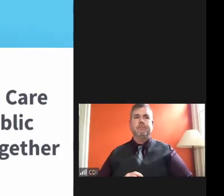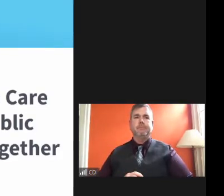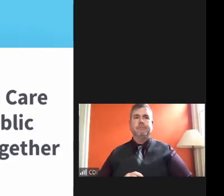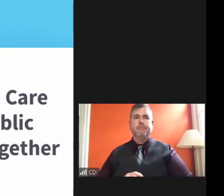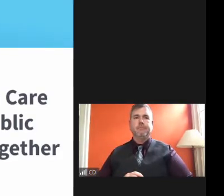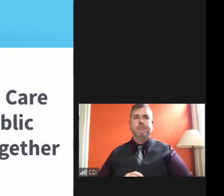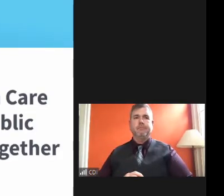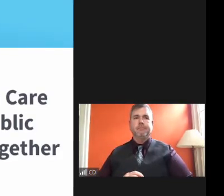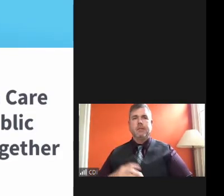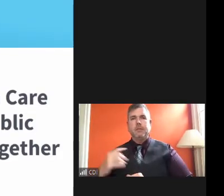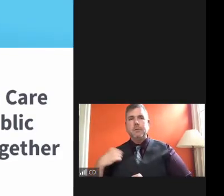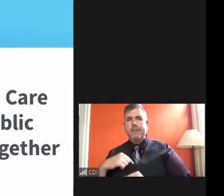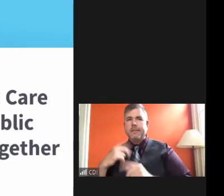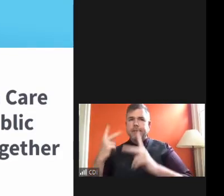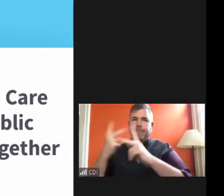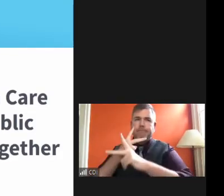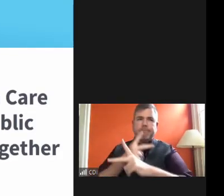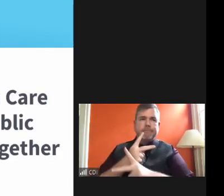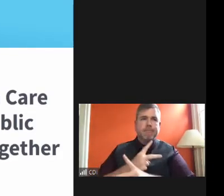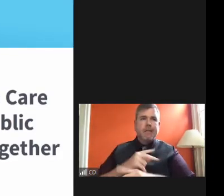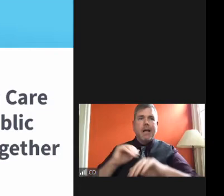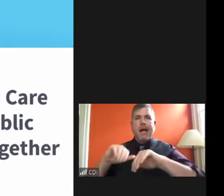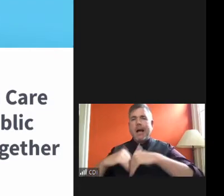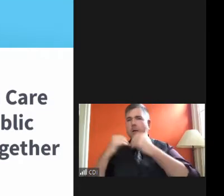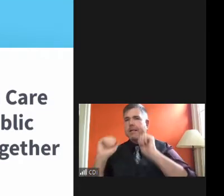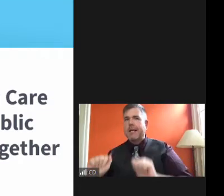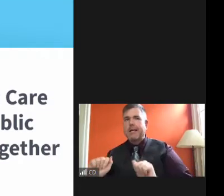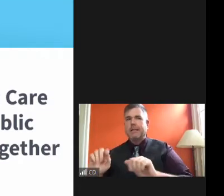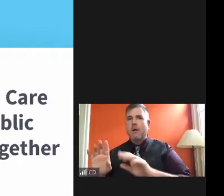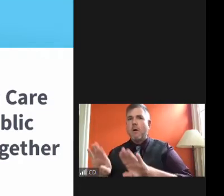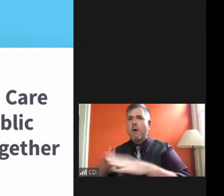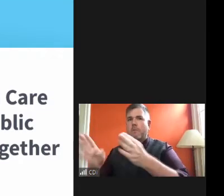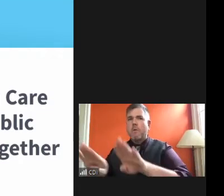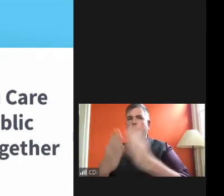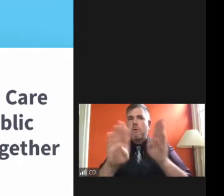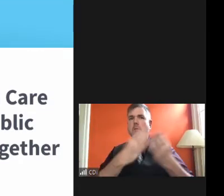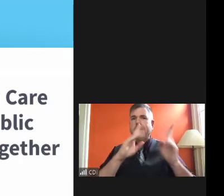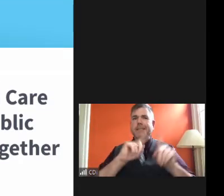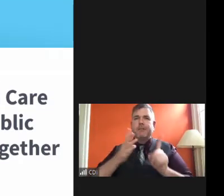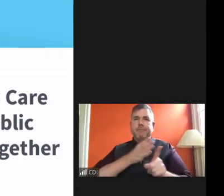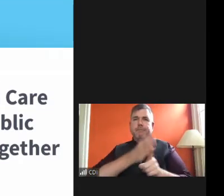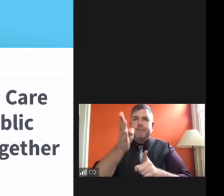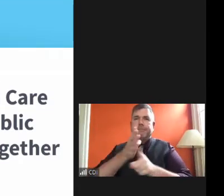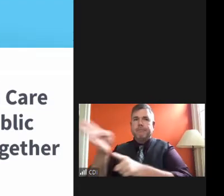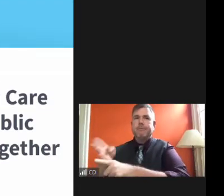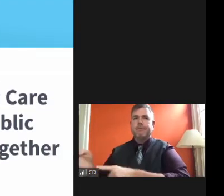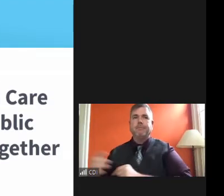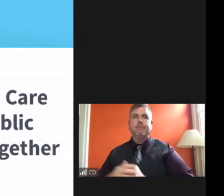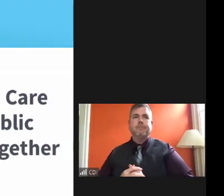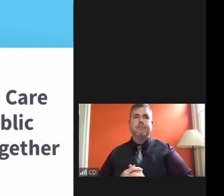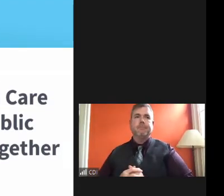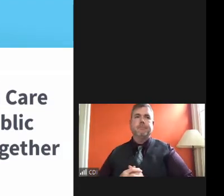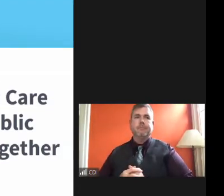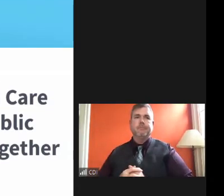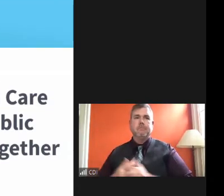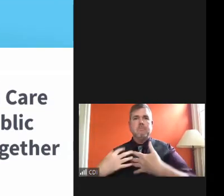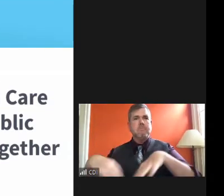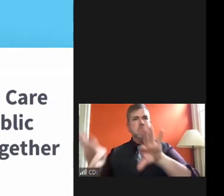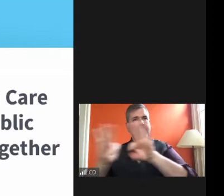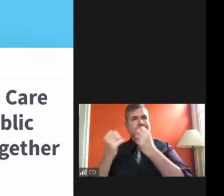different sectors of our businesses and our community safely in partnership with public health. And